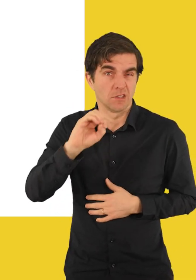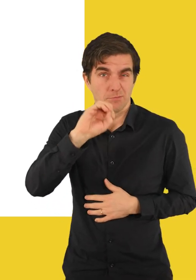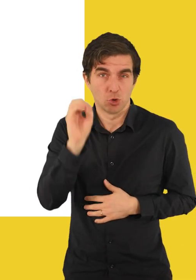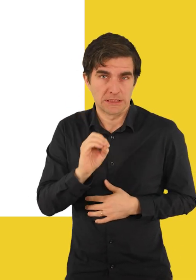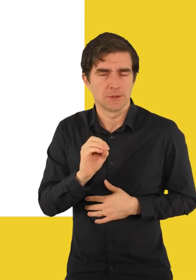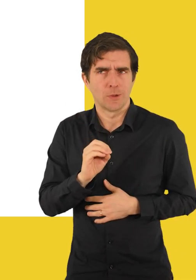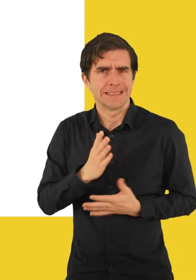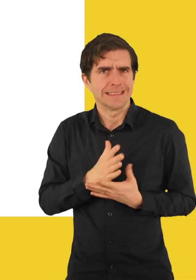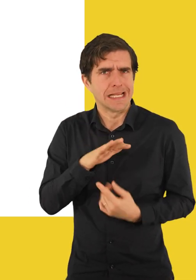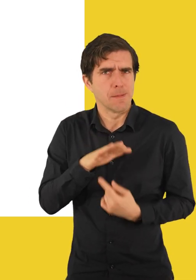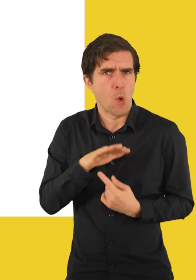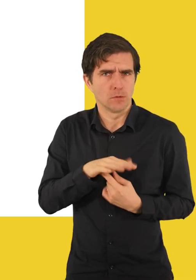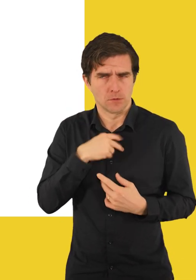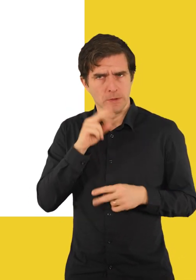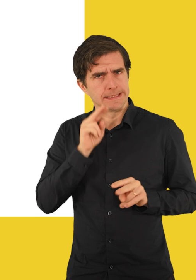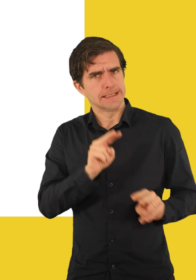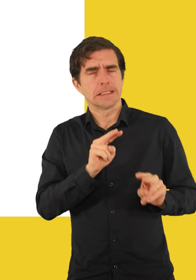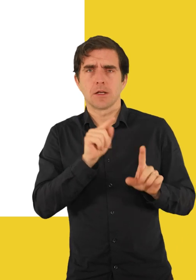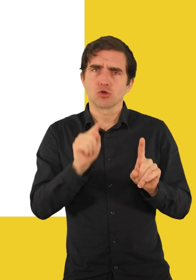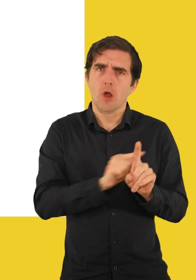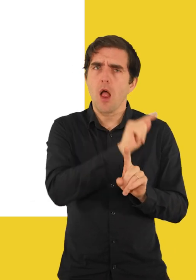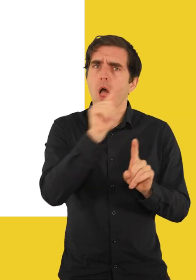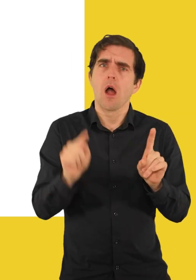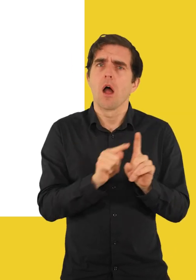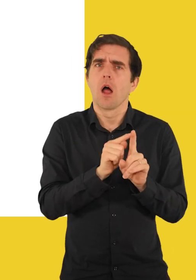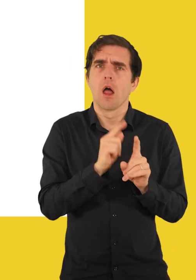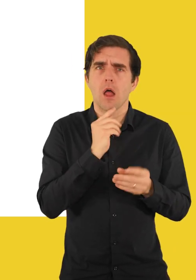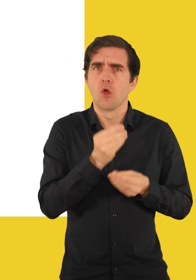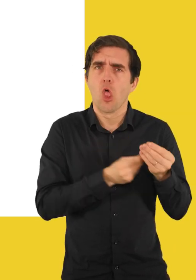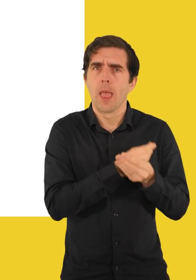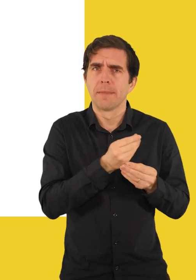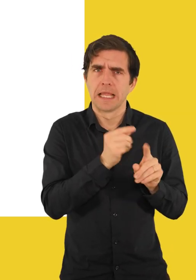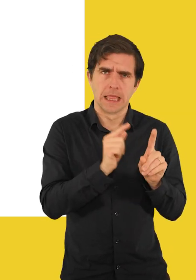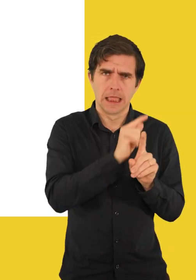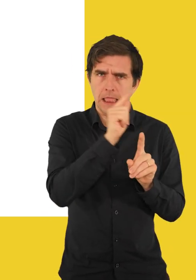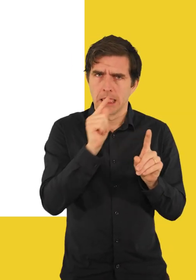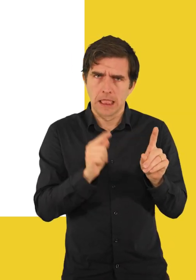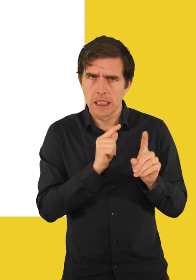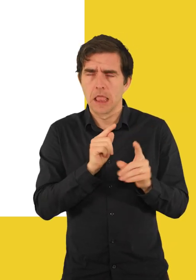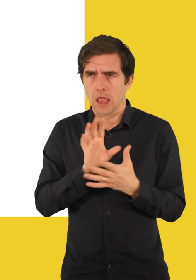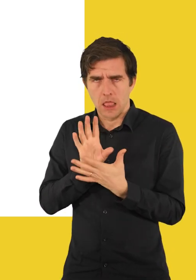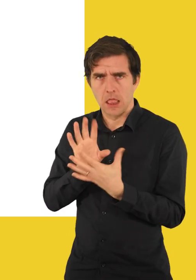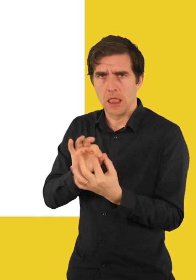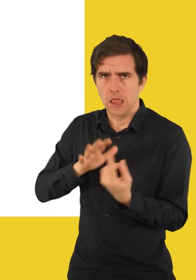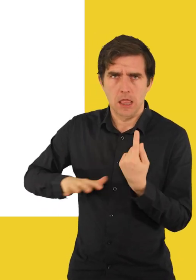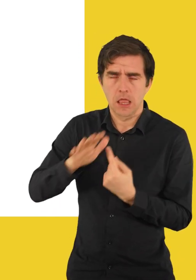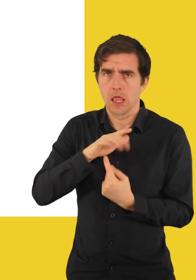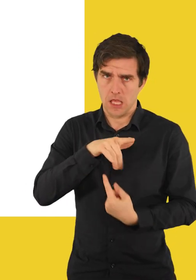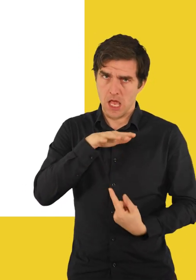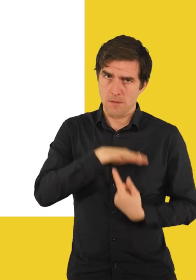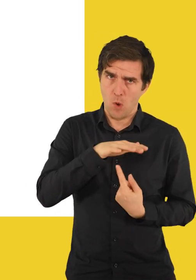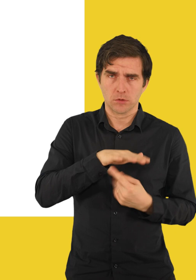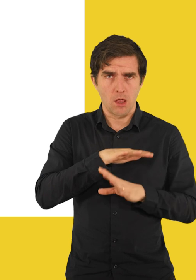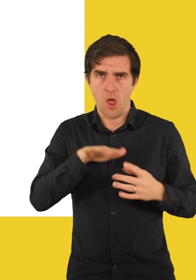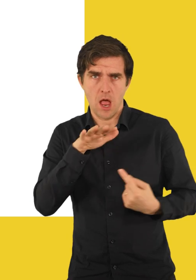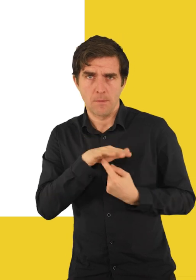how important circular economy is. And we've also calculated, so if you look at the economic value of the products that we